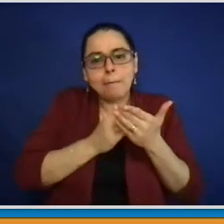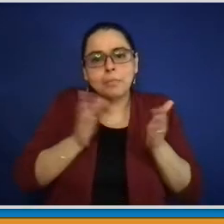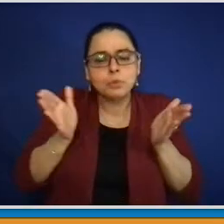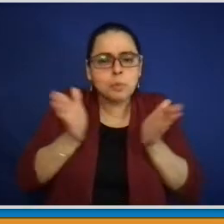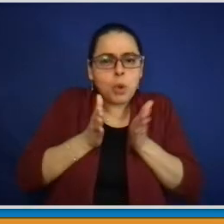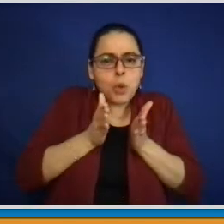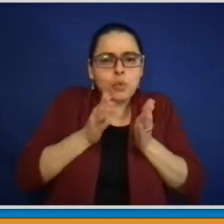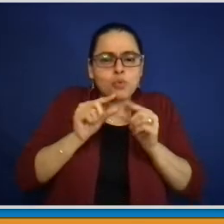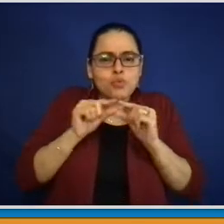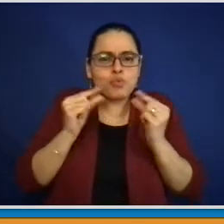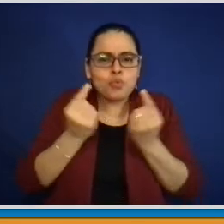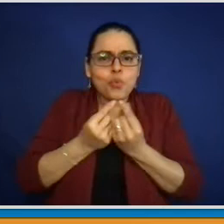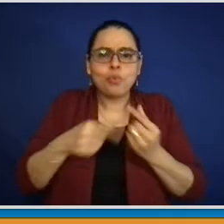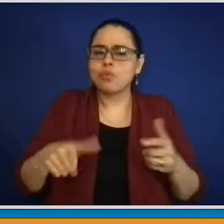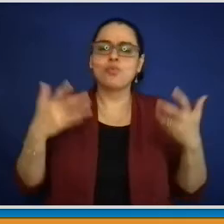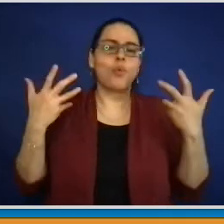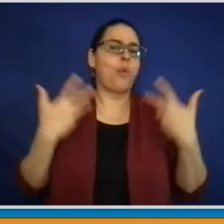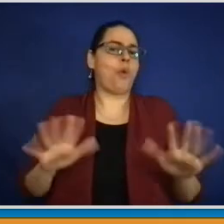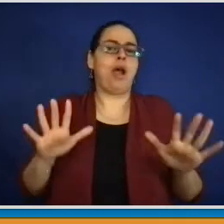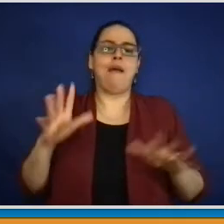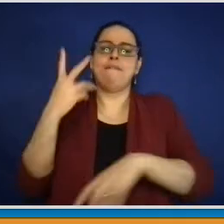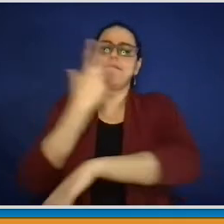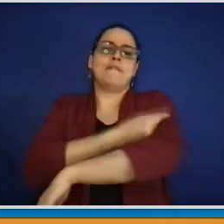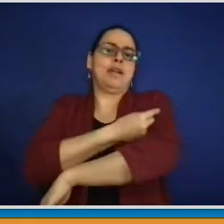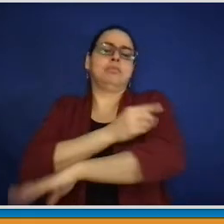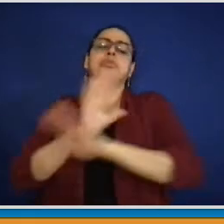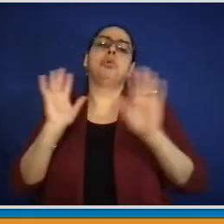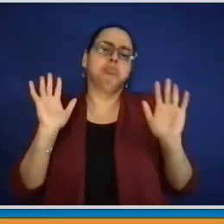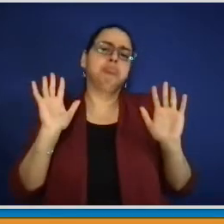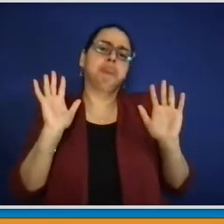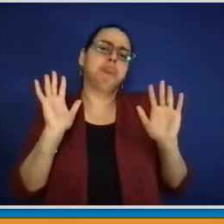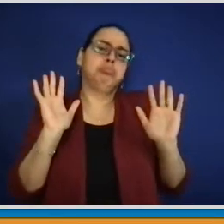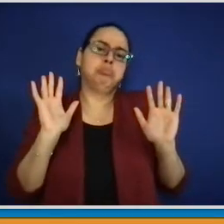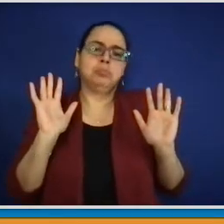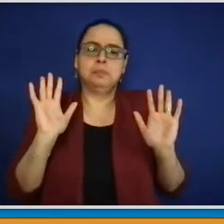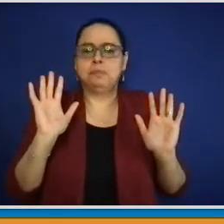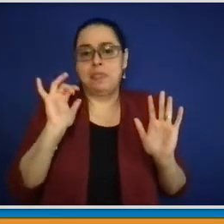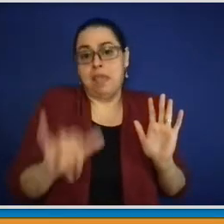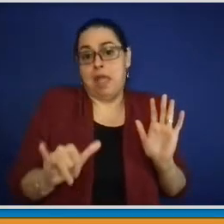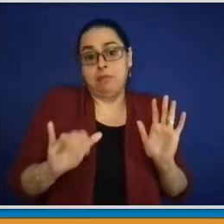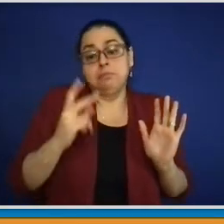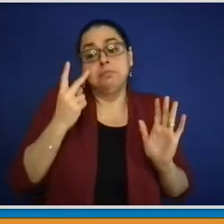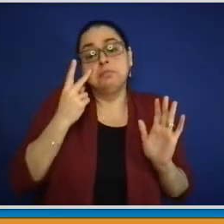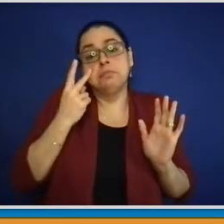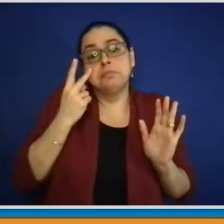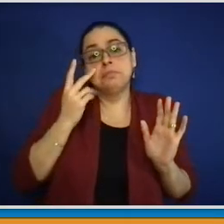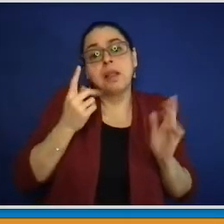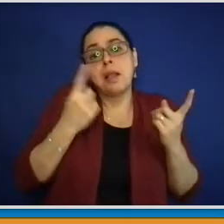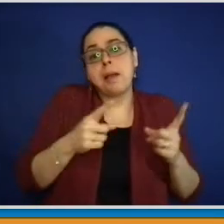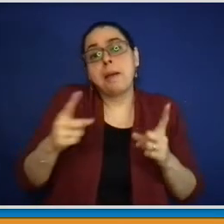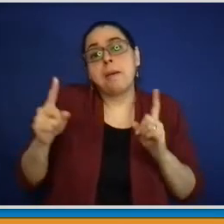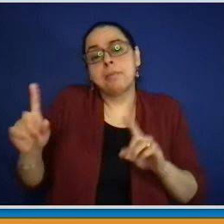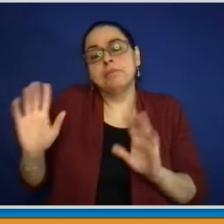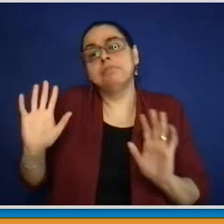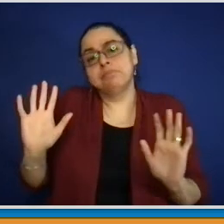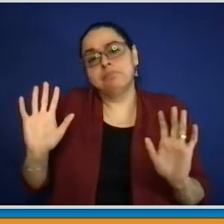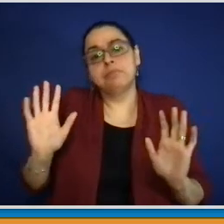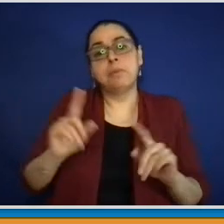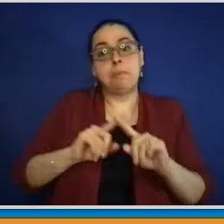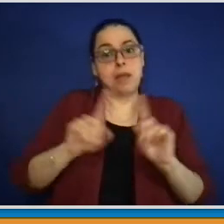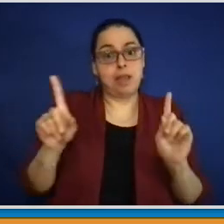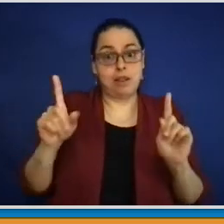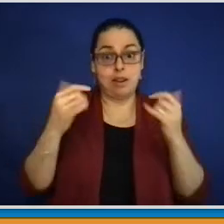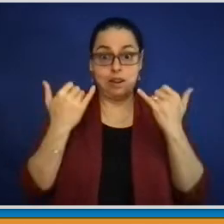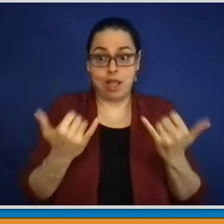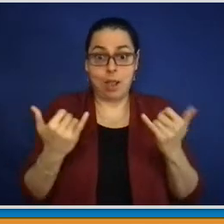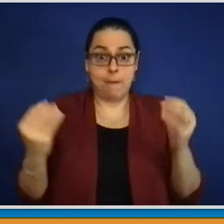vaccinated, either now or in the future. That is an issue to be dealt with down the line. But for right now, the more folks that we get vaccinated, the less likely